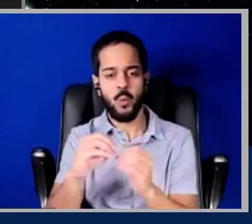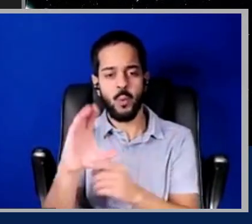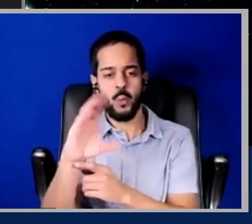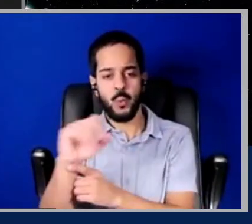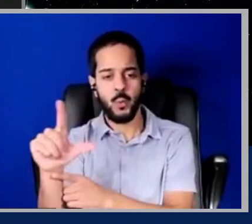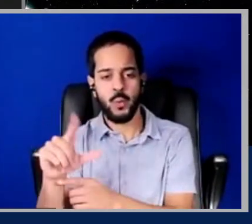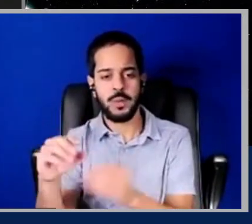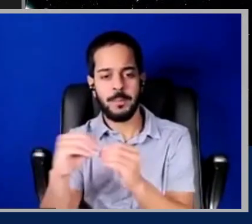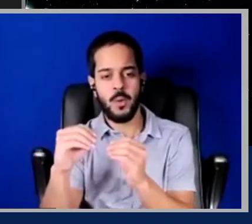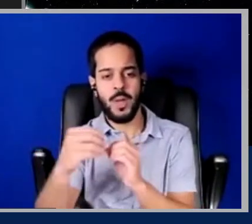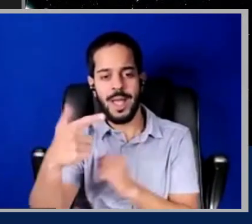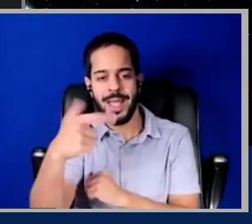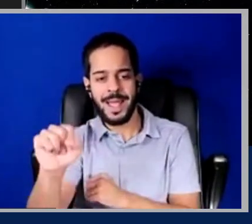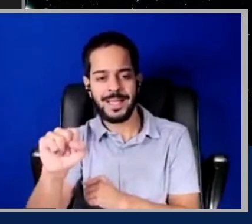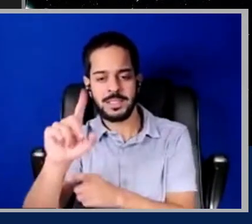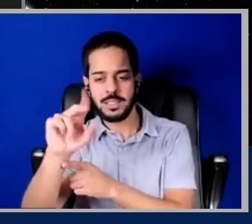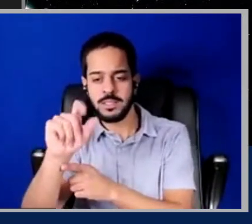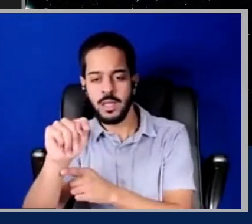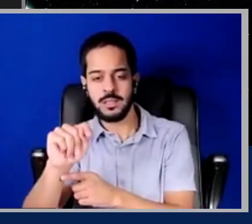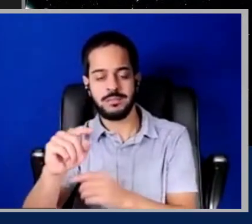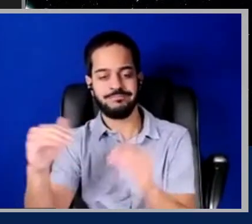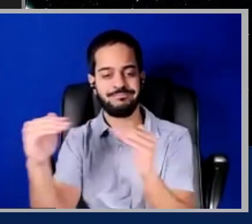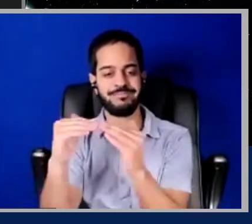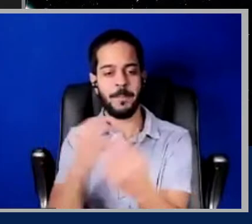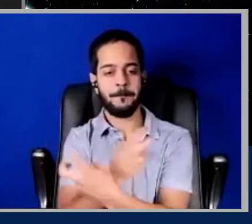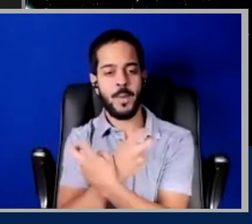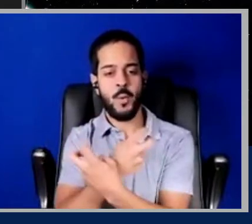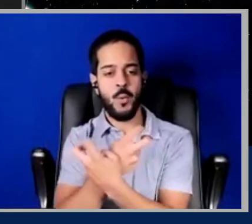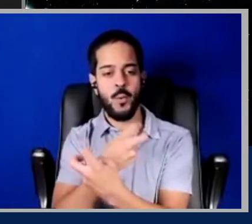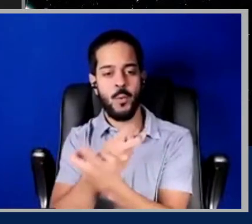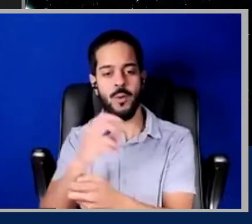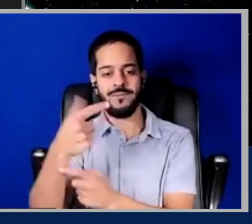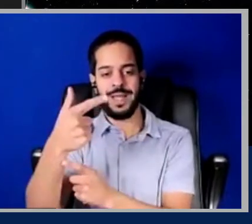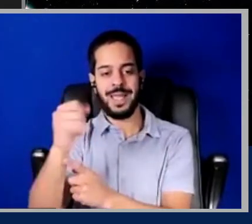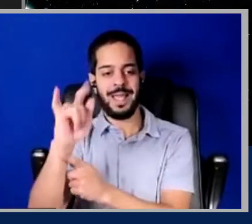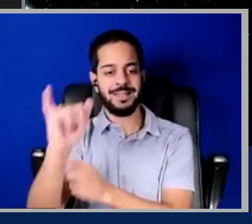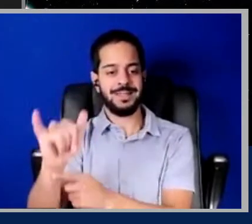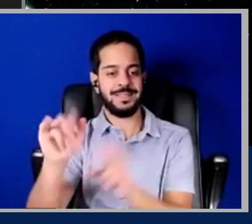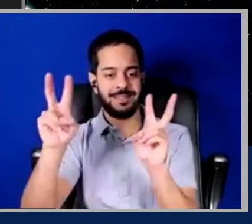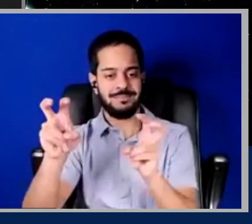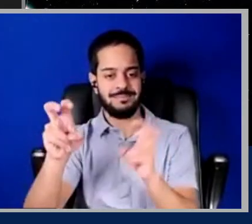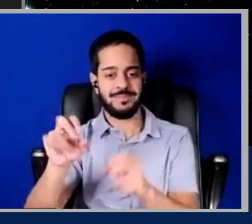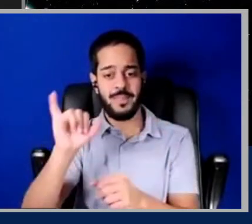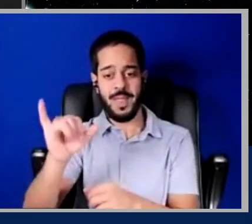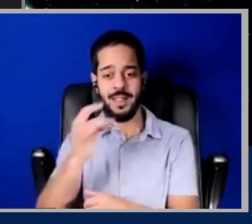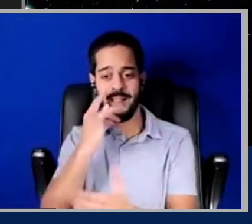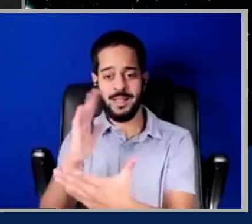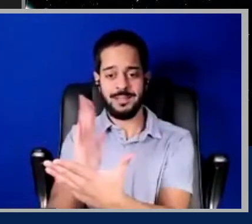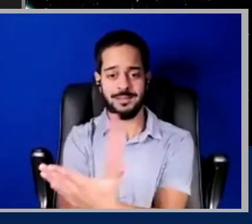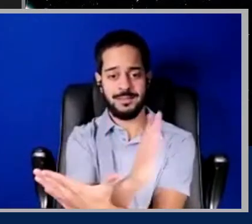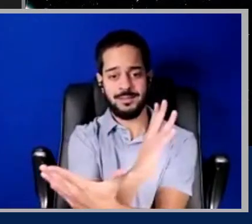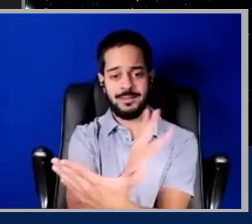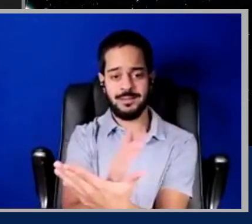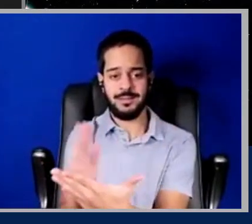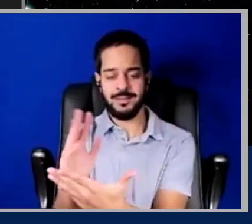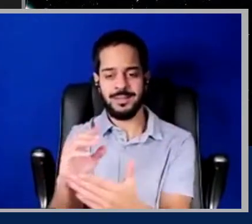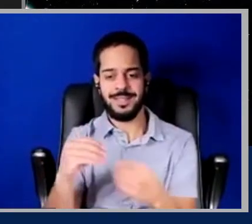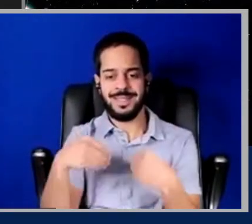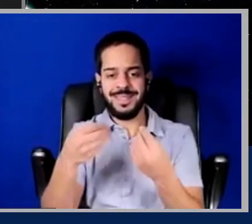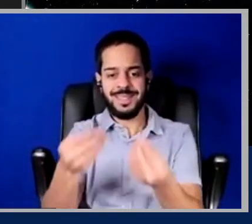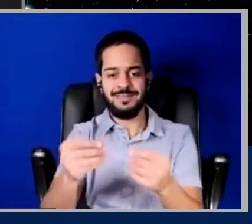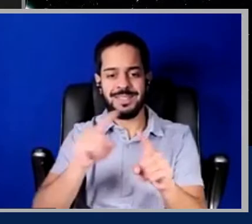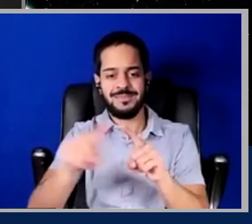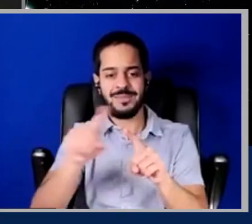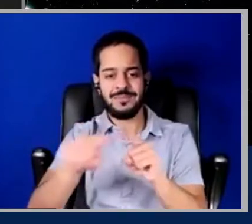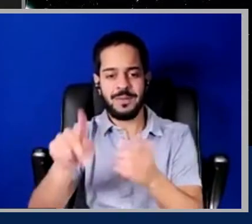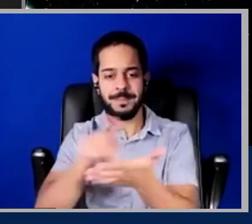the bones of that galaxy. So all of those different kinds of light, they all give you a different piece of the puzzle. And